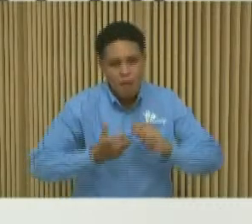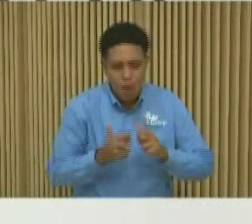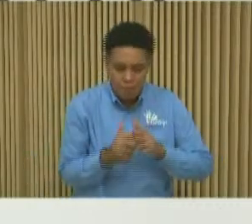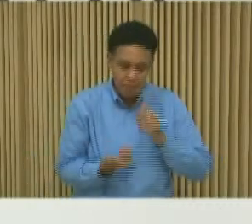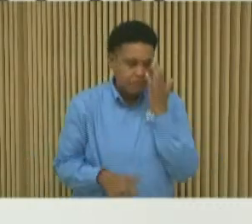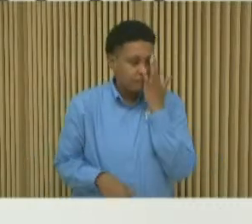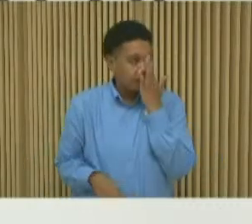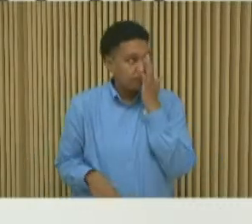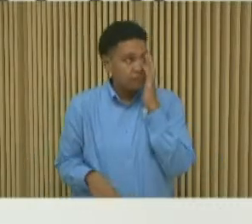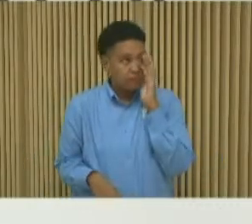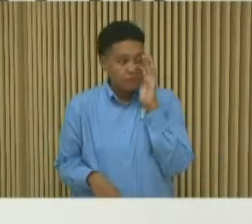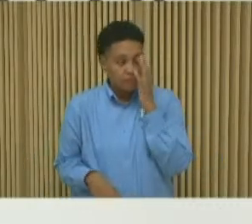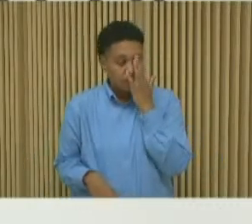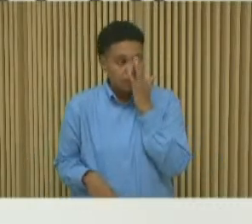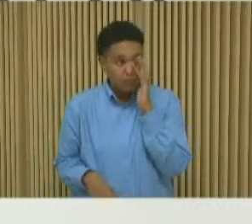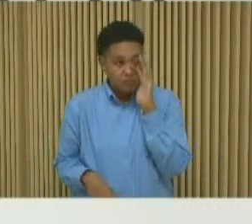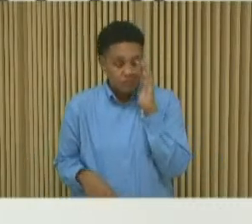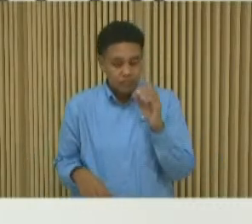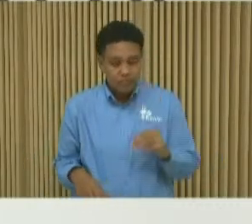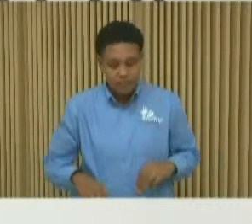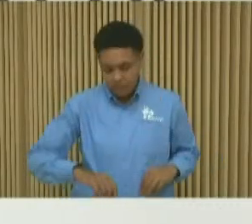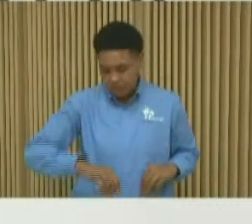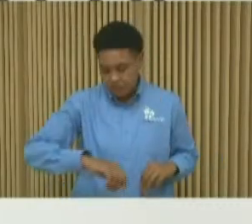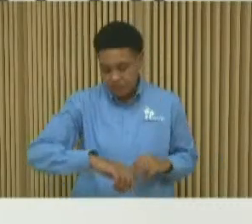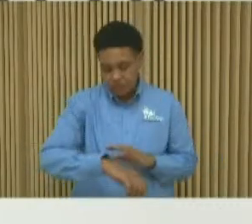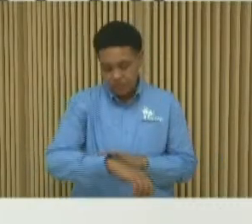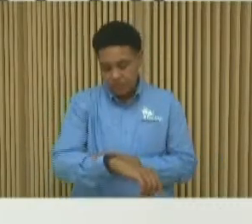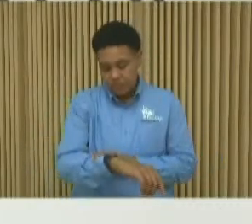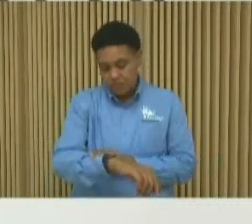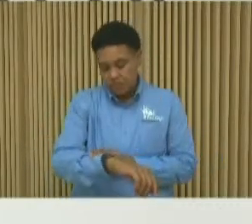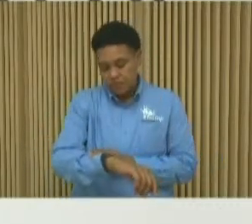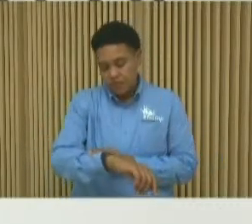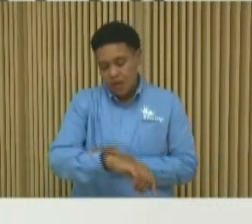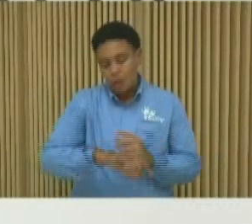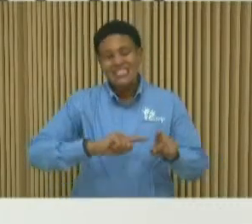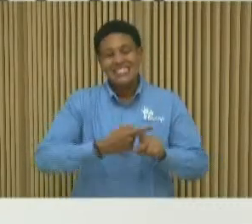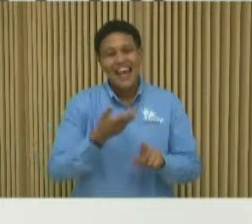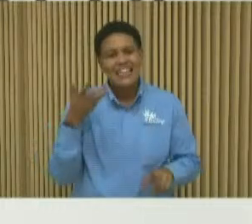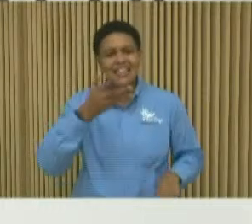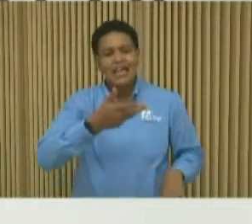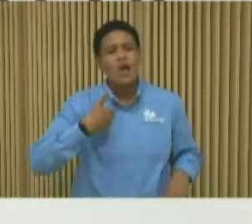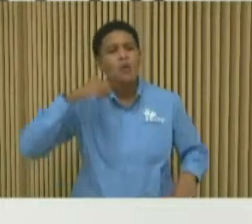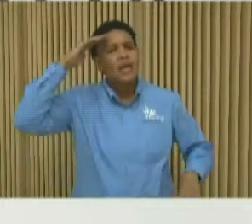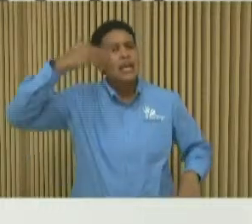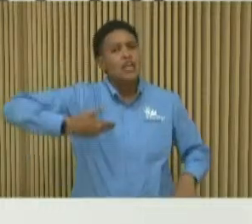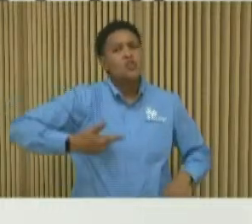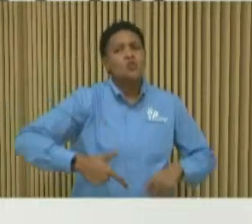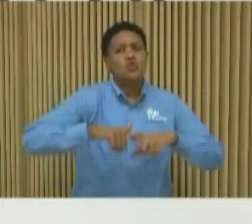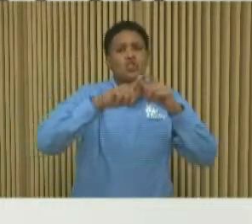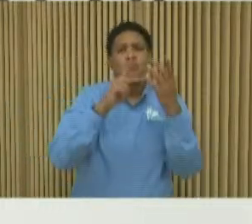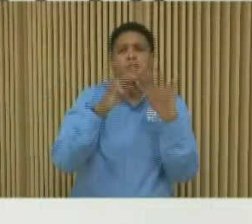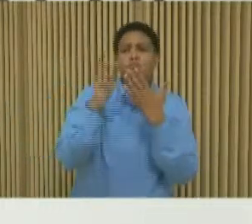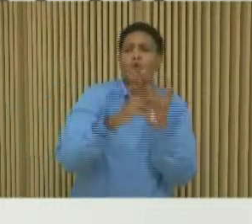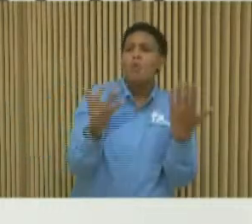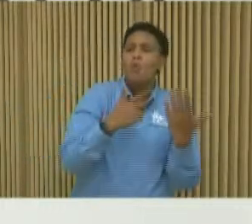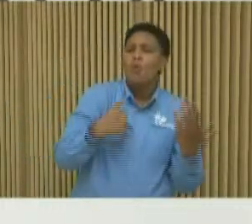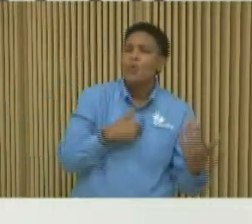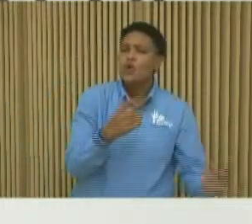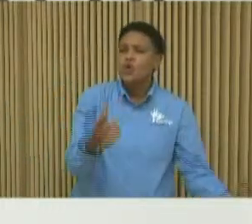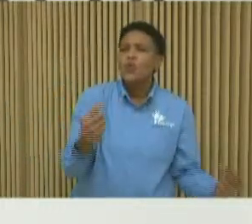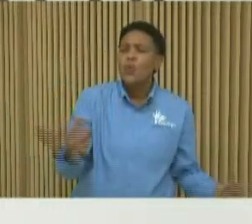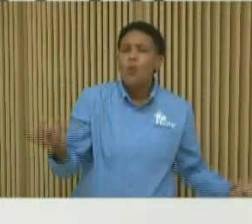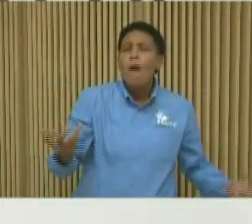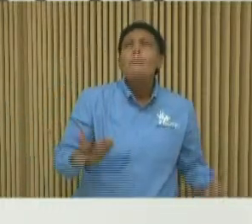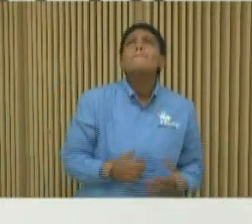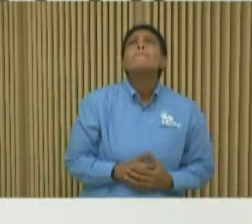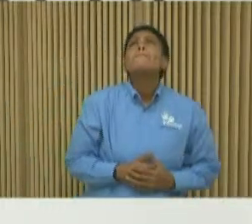And we started from there. We introduced the suspension program. What we did was